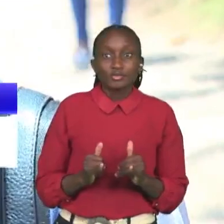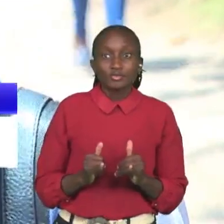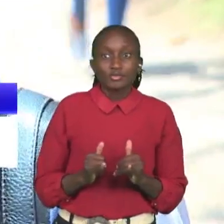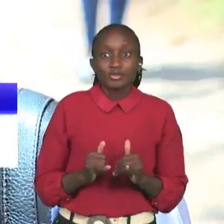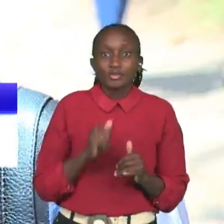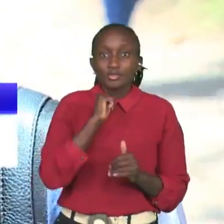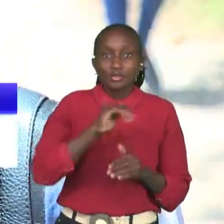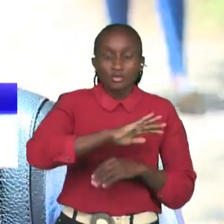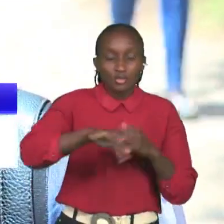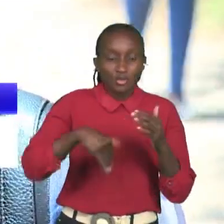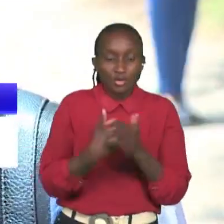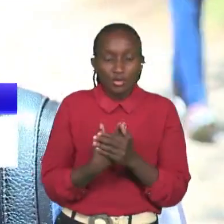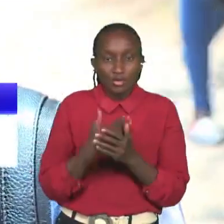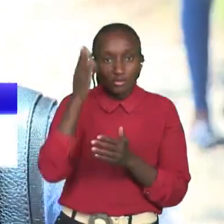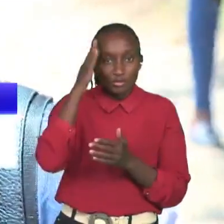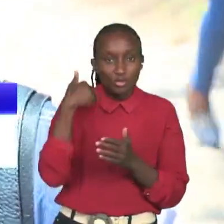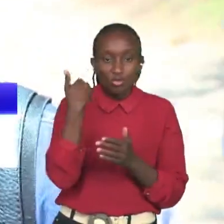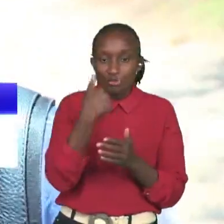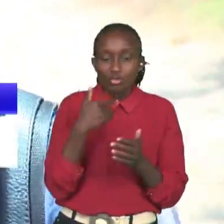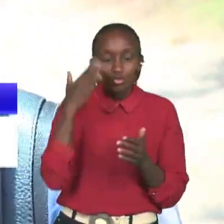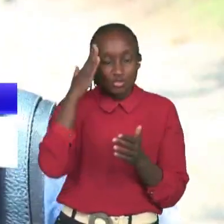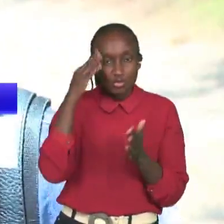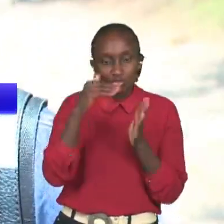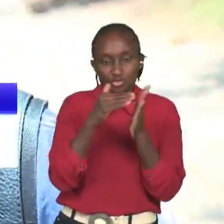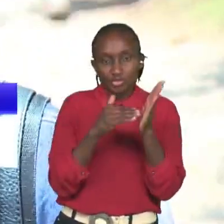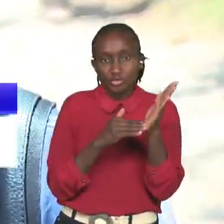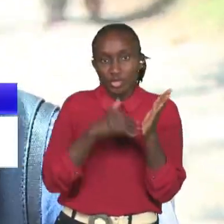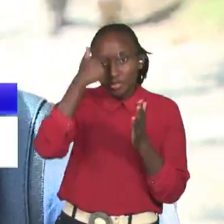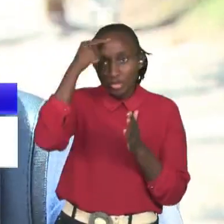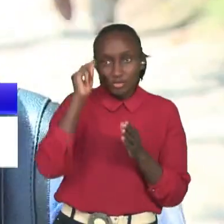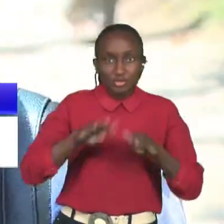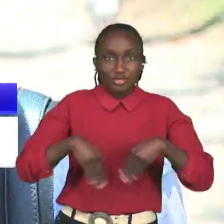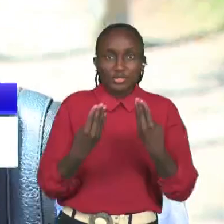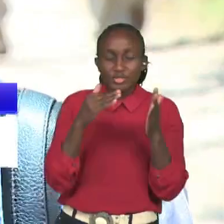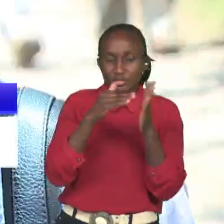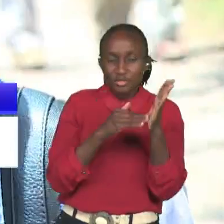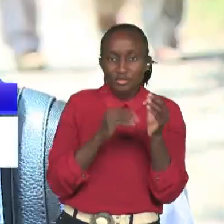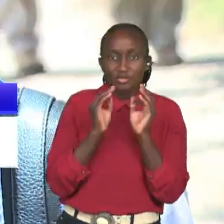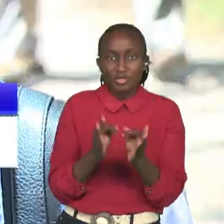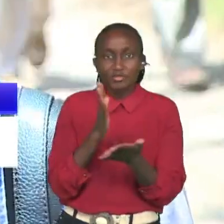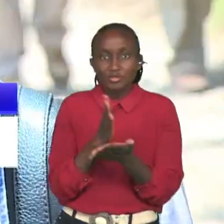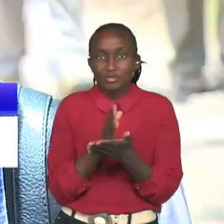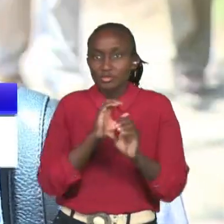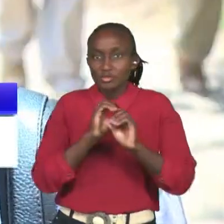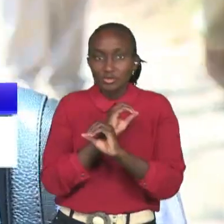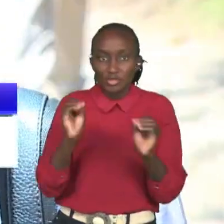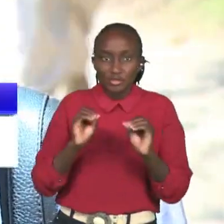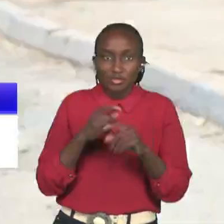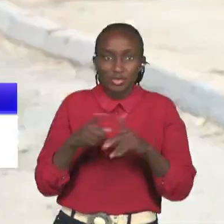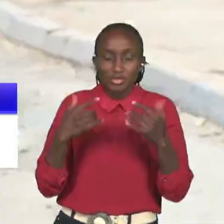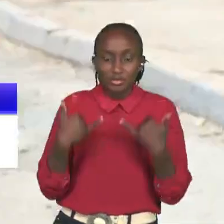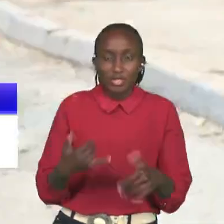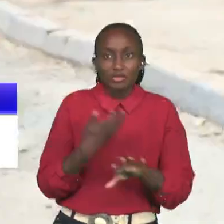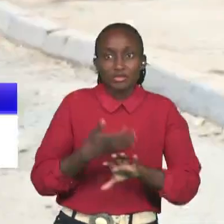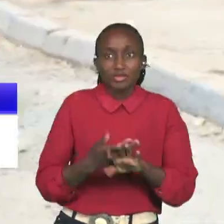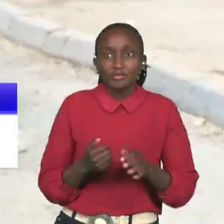kila msia anajua hizo instructions. Unajua lipeana some instructions ujue if it's real or not. But say ni ngumu baadhi kufind out.